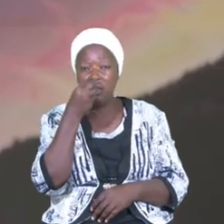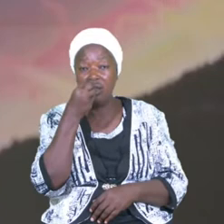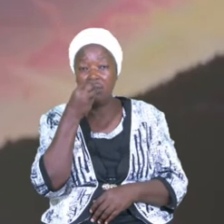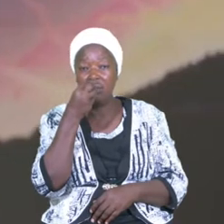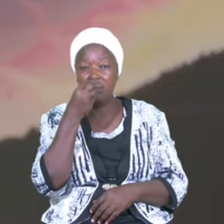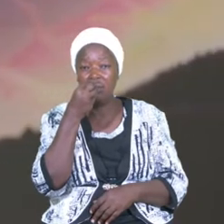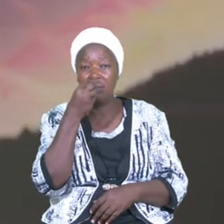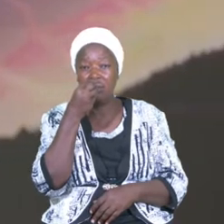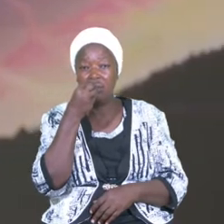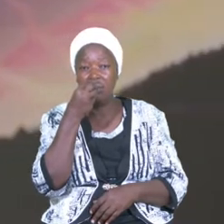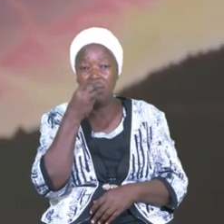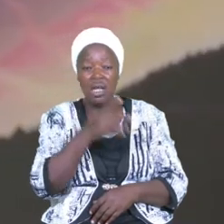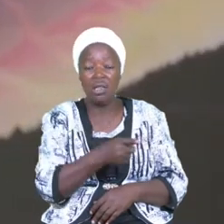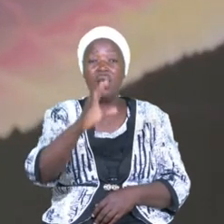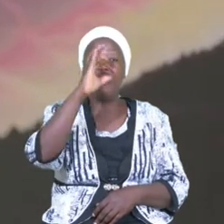they drink,